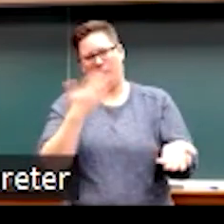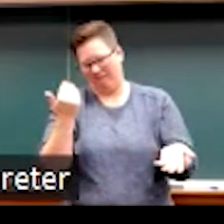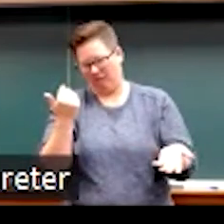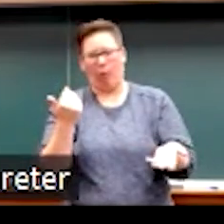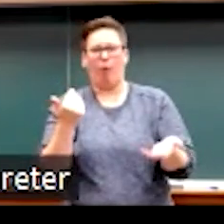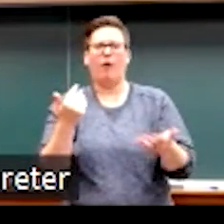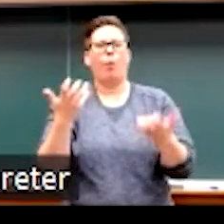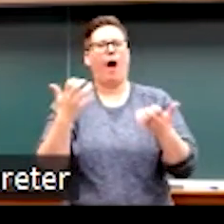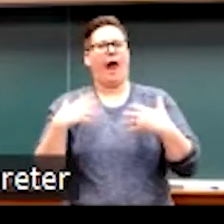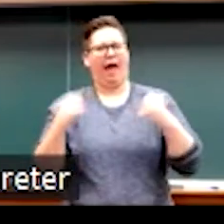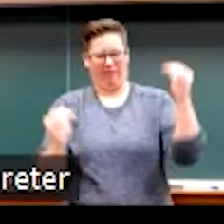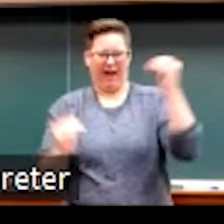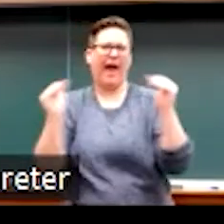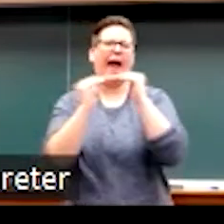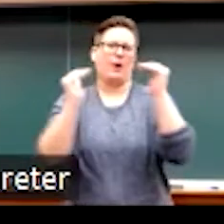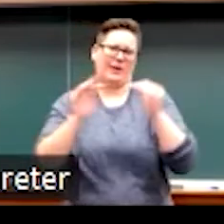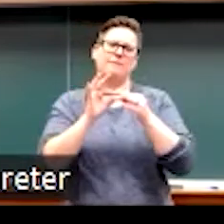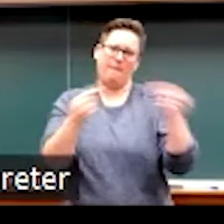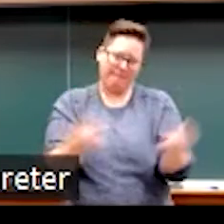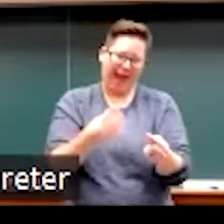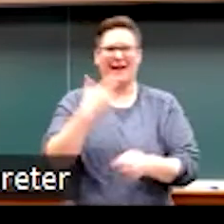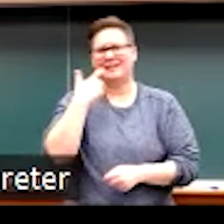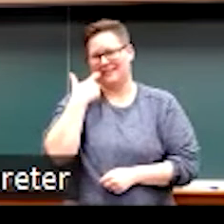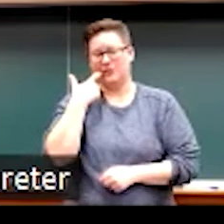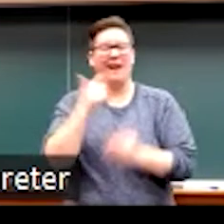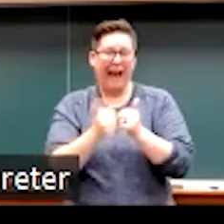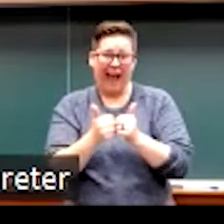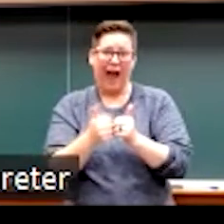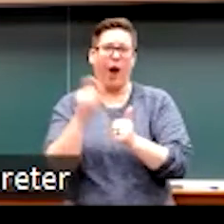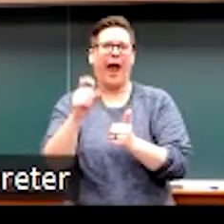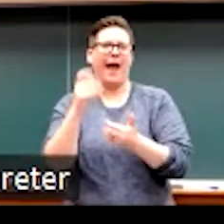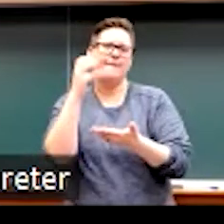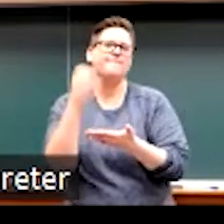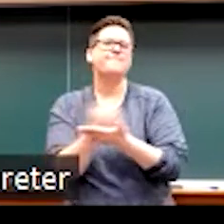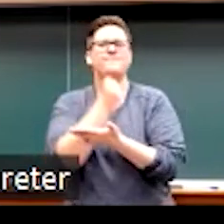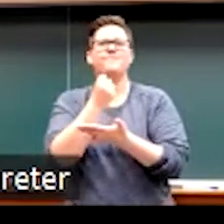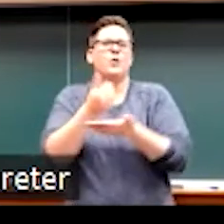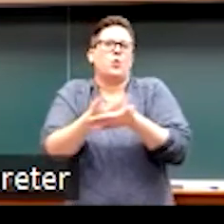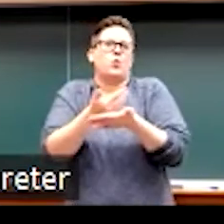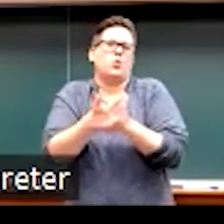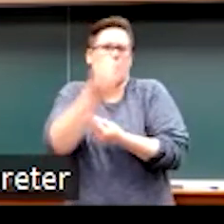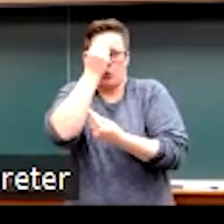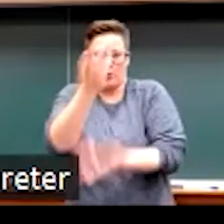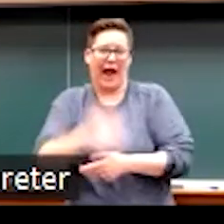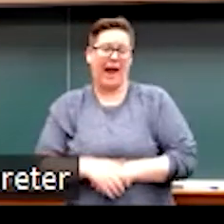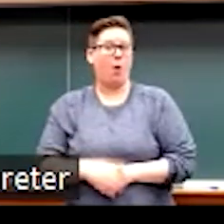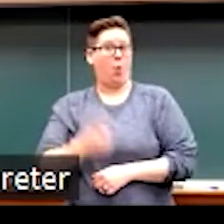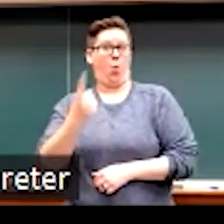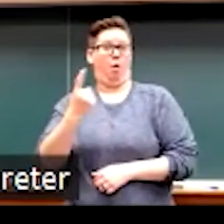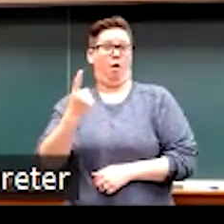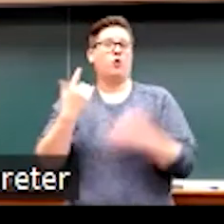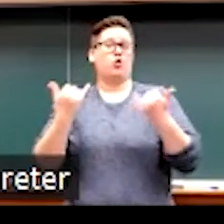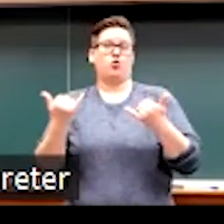health equity in pain and addiction. And to do that, we need to leverage emerging and impactful data. One of those is